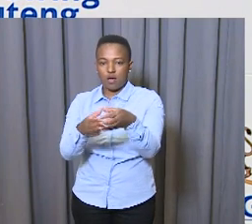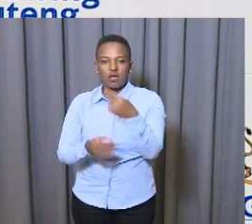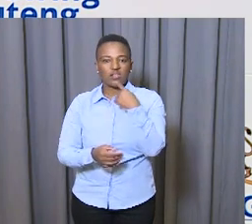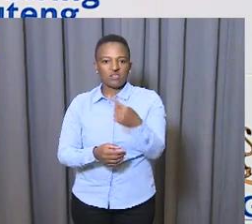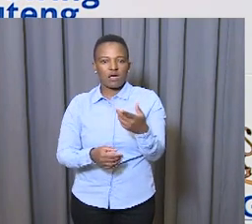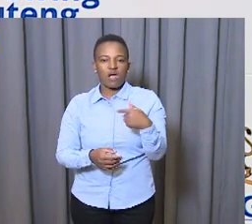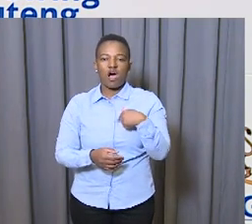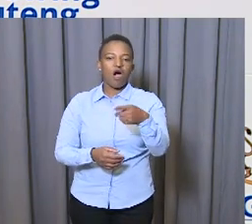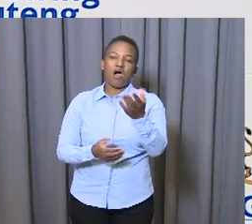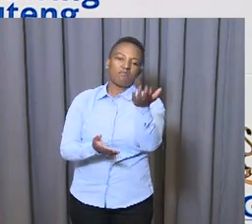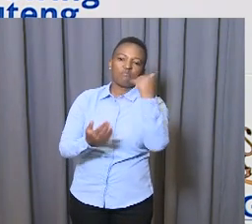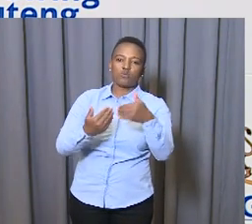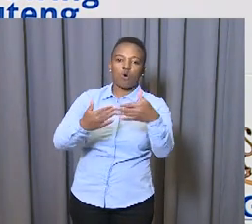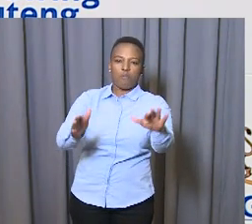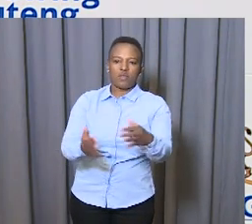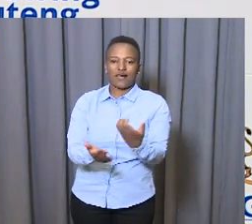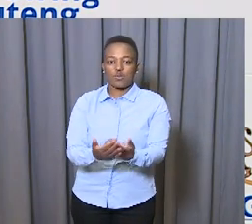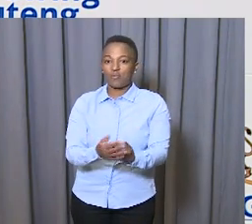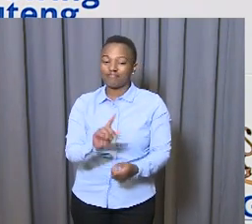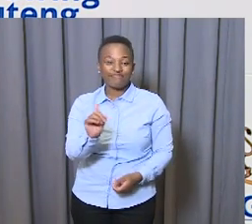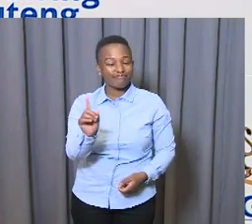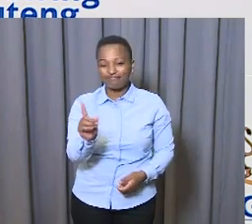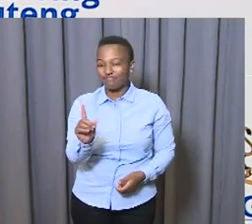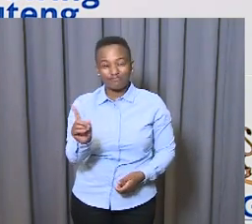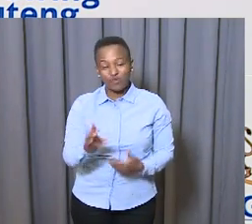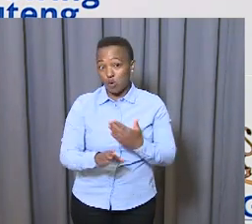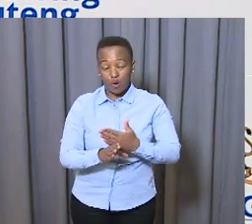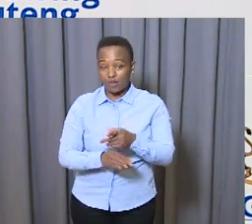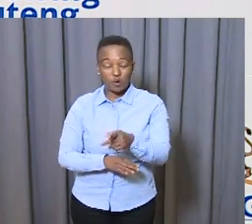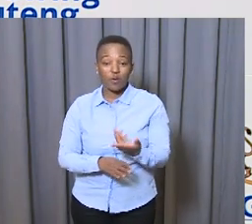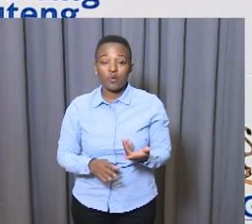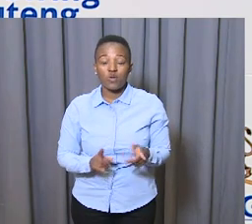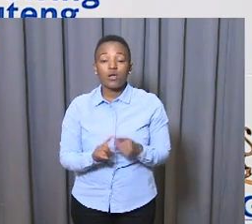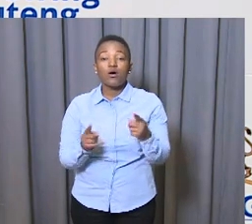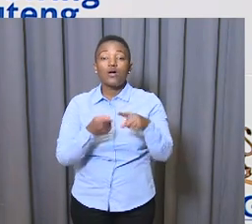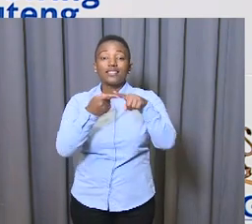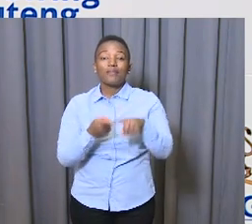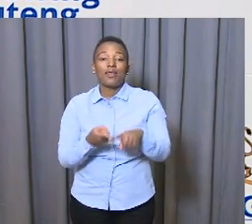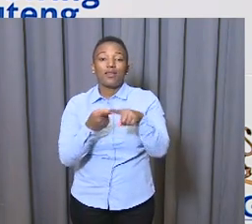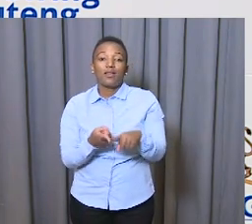we must reopen the economy. It's not going to work like that. It is going to work only on the basis that